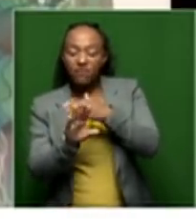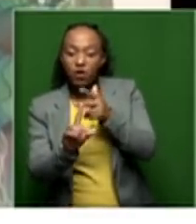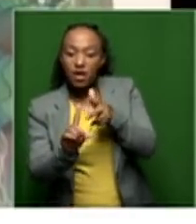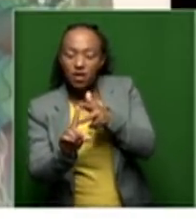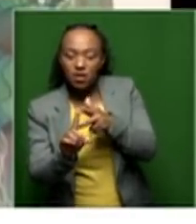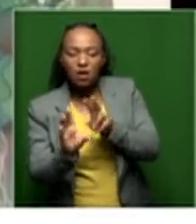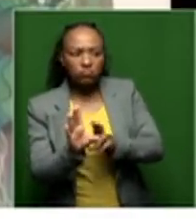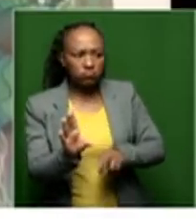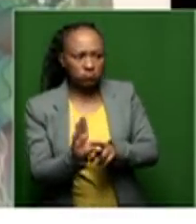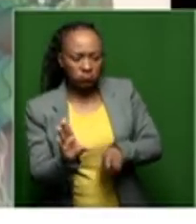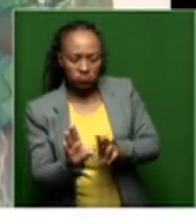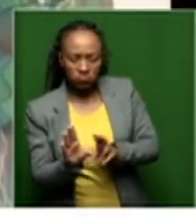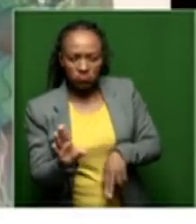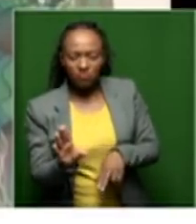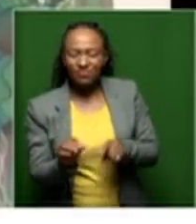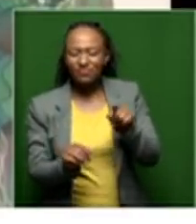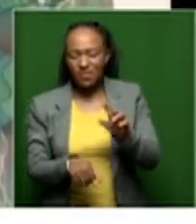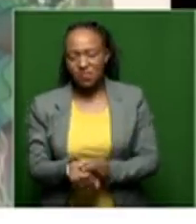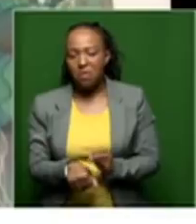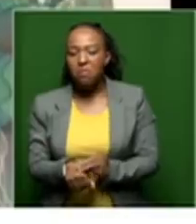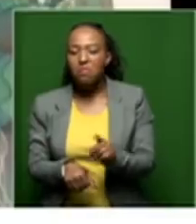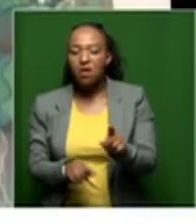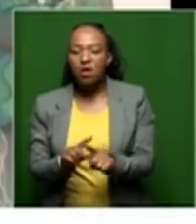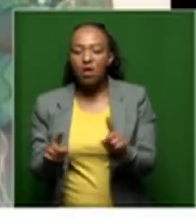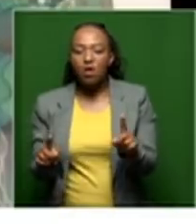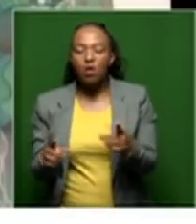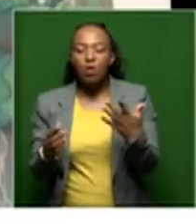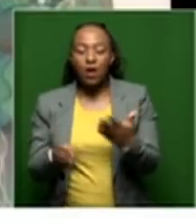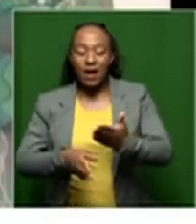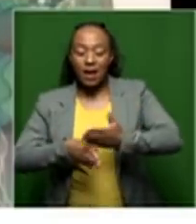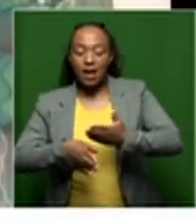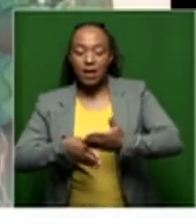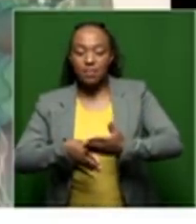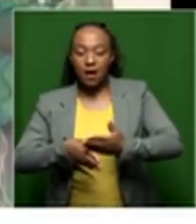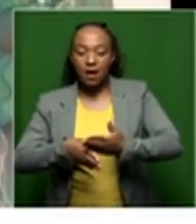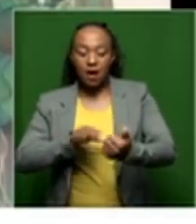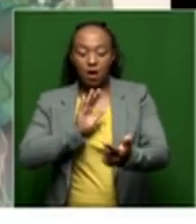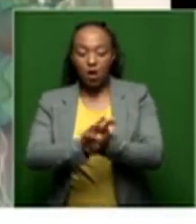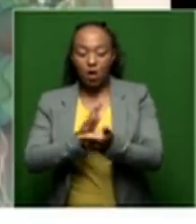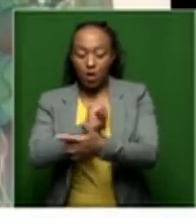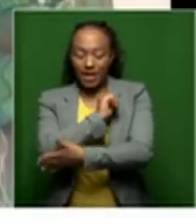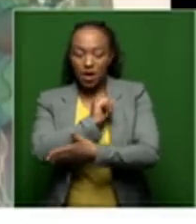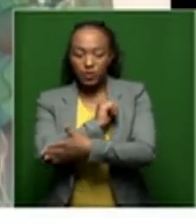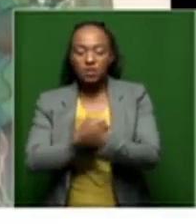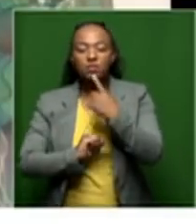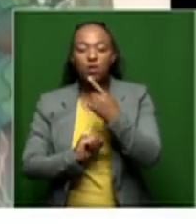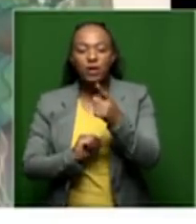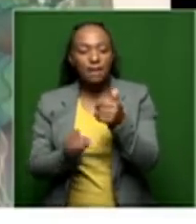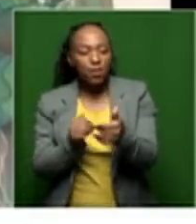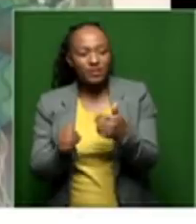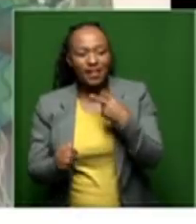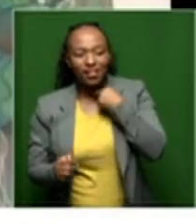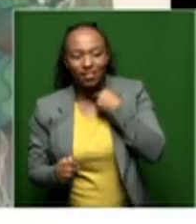disciplinary processes. And then, of course, because of the labor laws in the country, those processes are